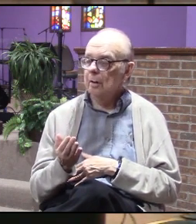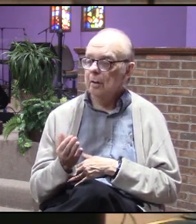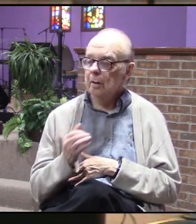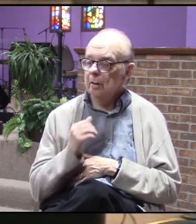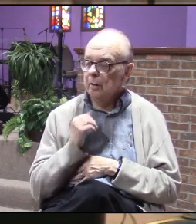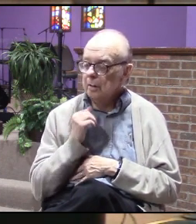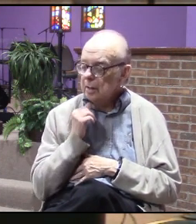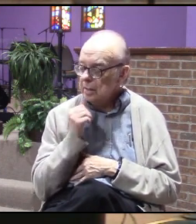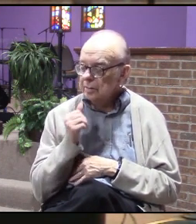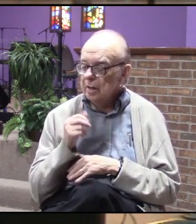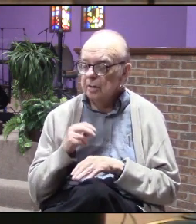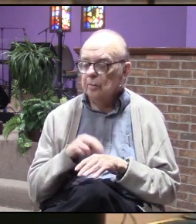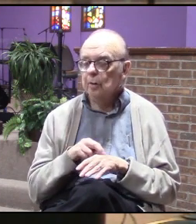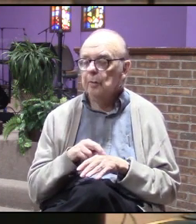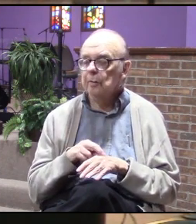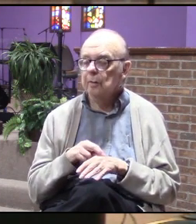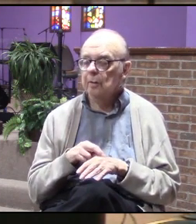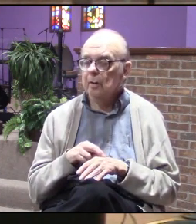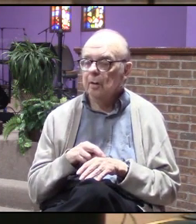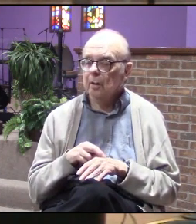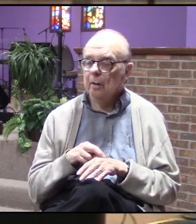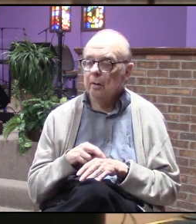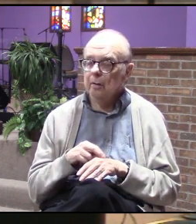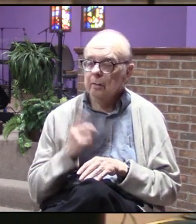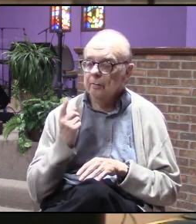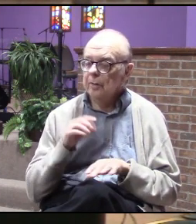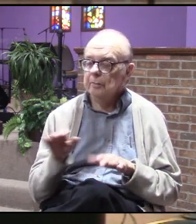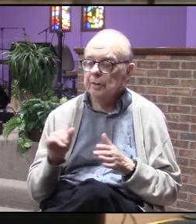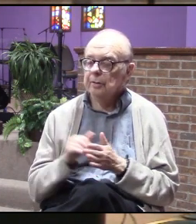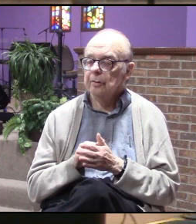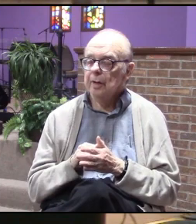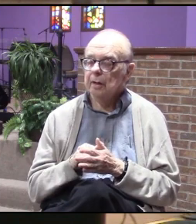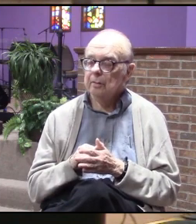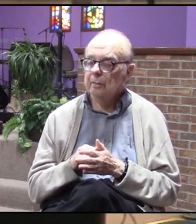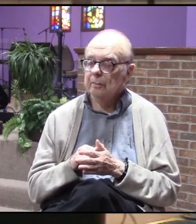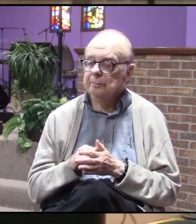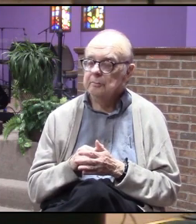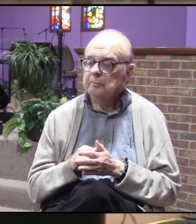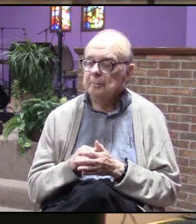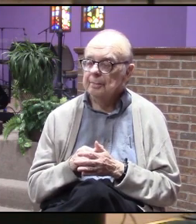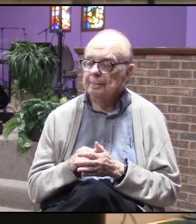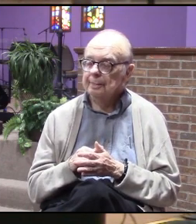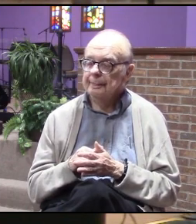It's not normal for them to do that.